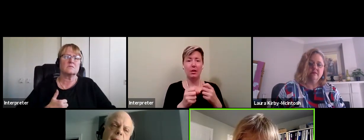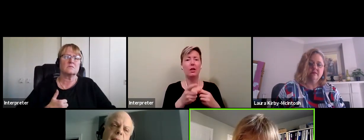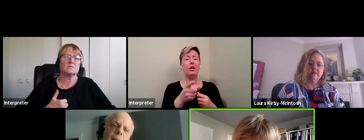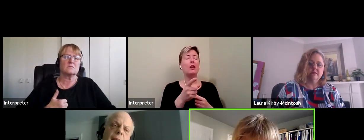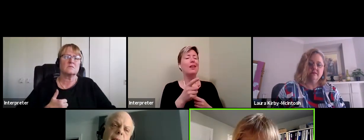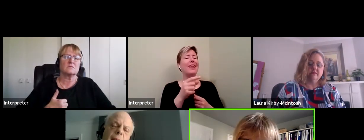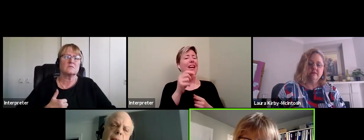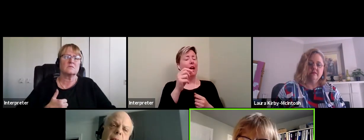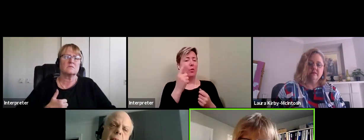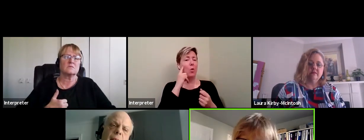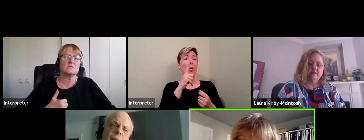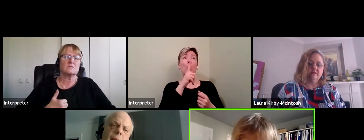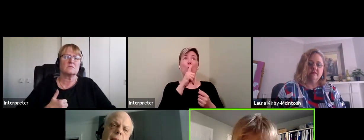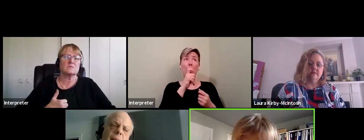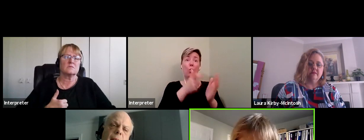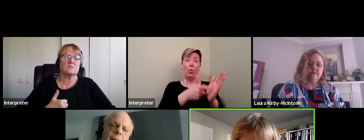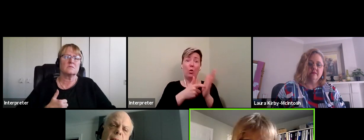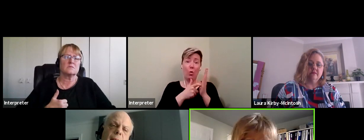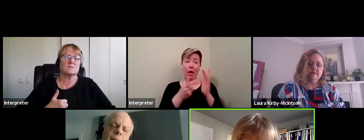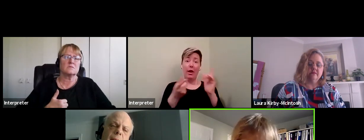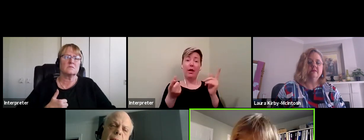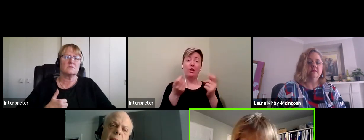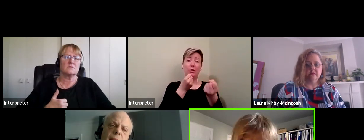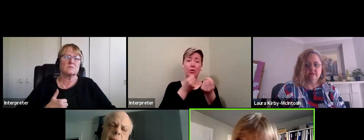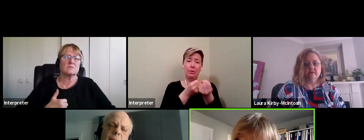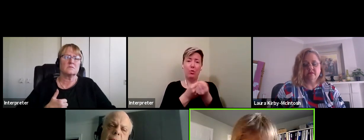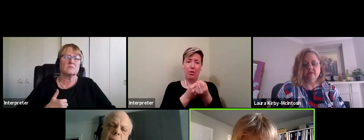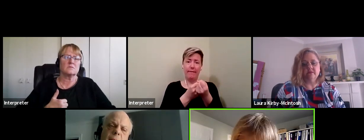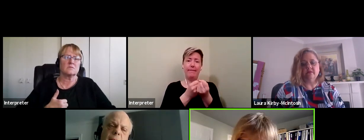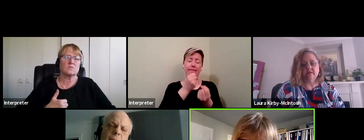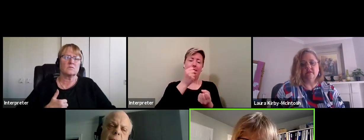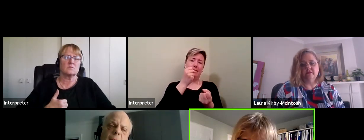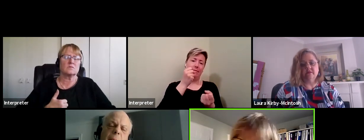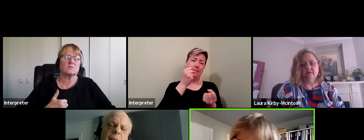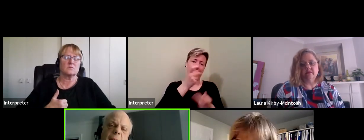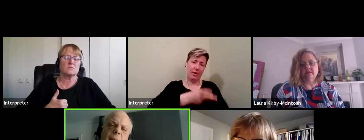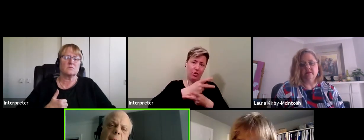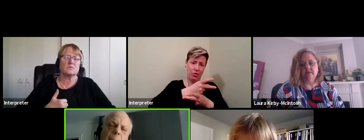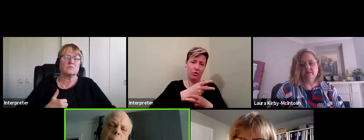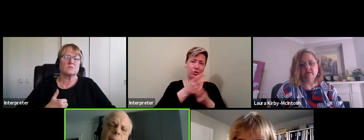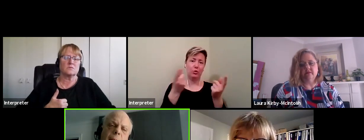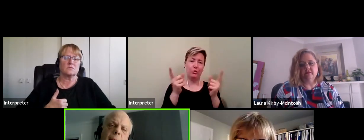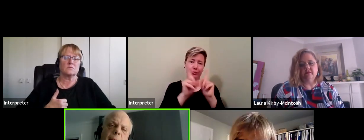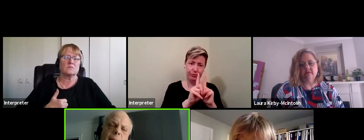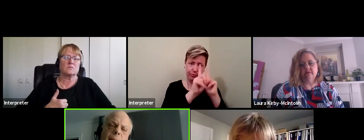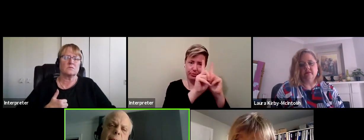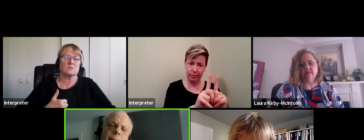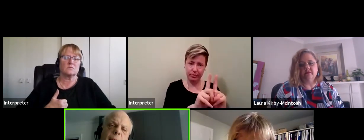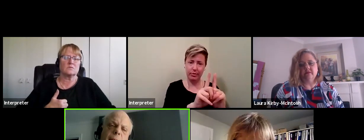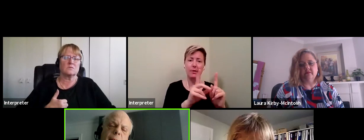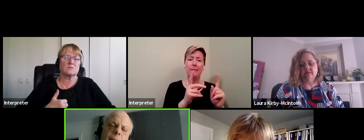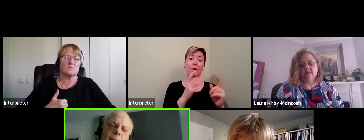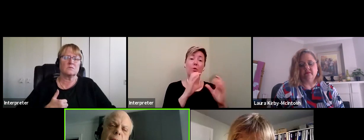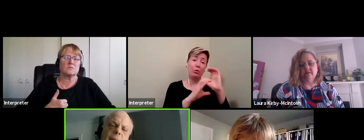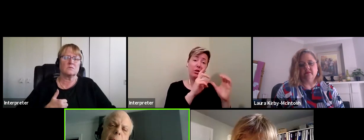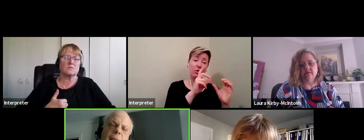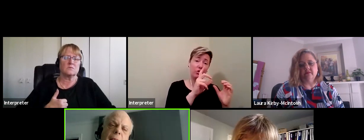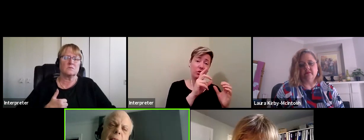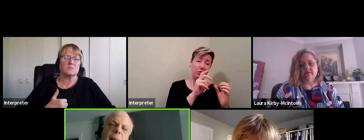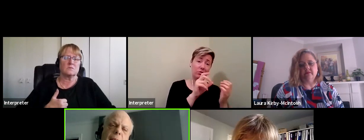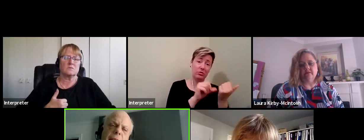supported assistance. I would include attendants and families in that, not just, and communication assistance is one type.